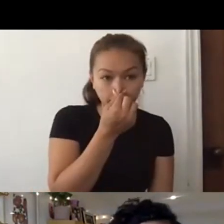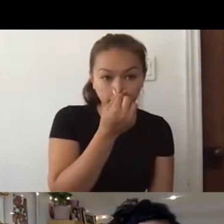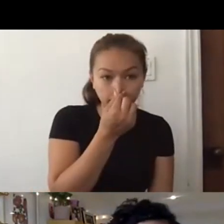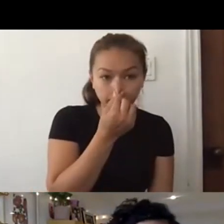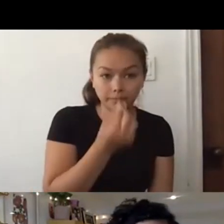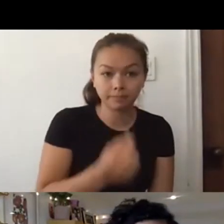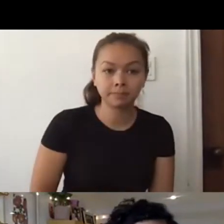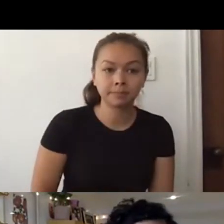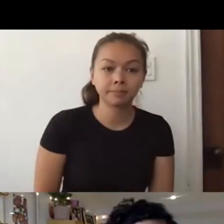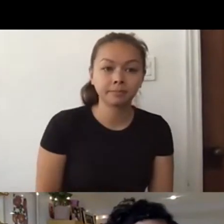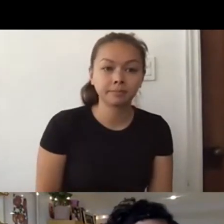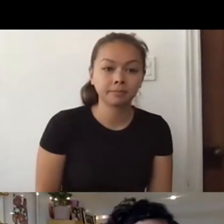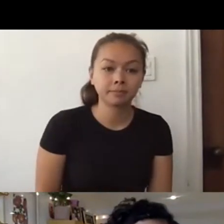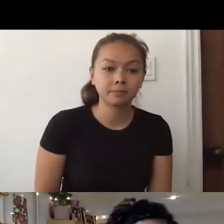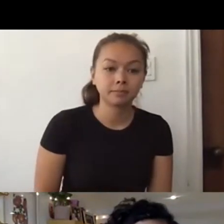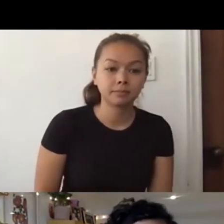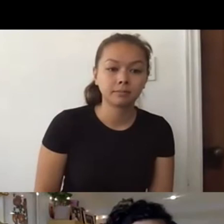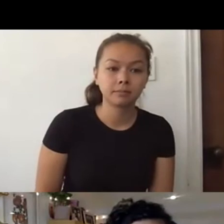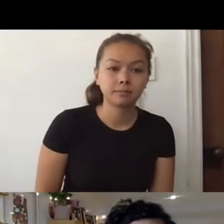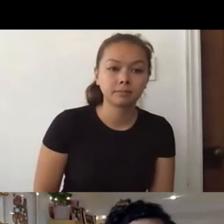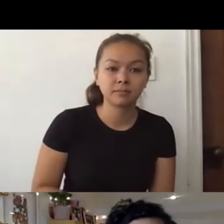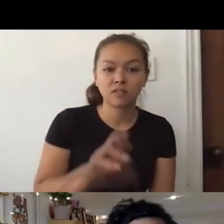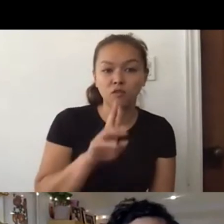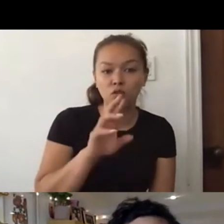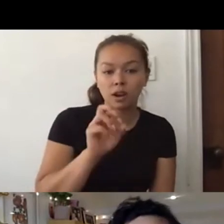I think you're muted, Nick.